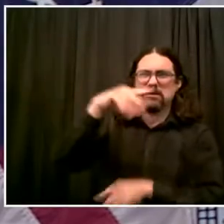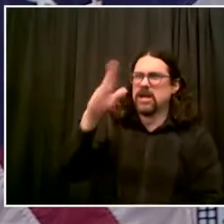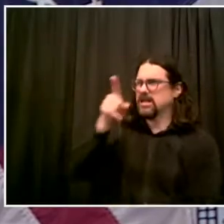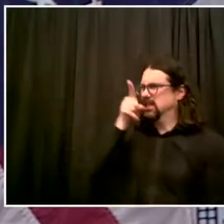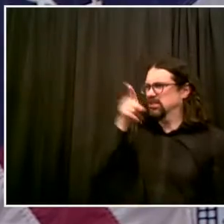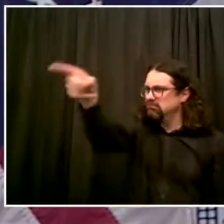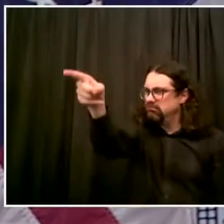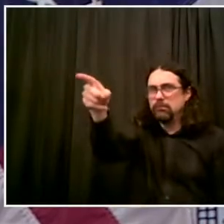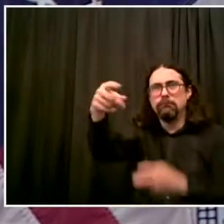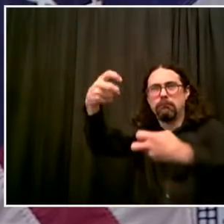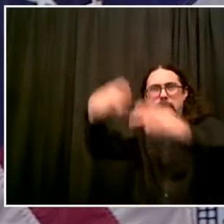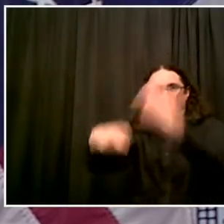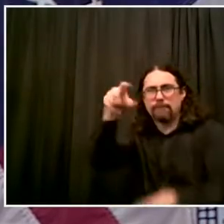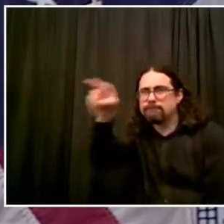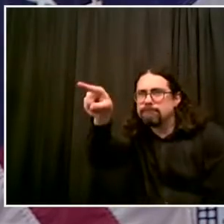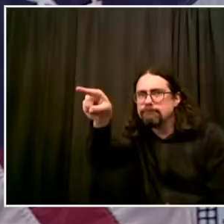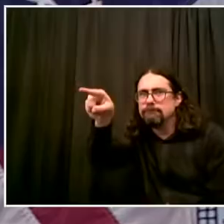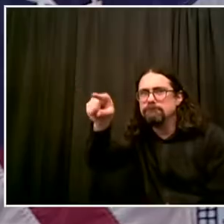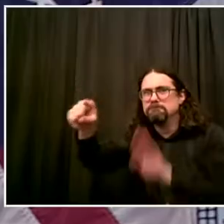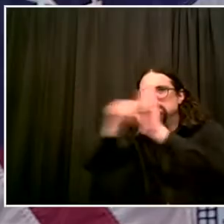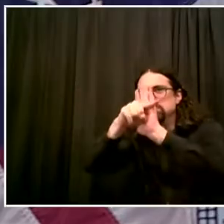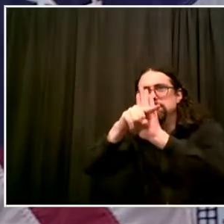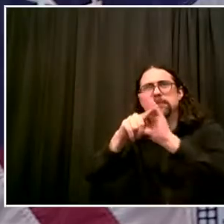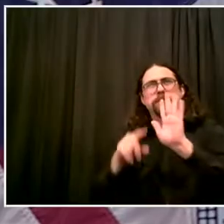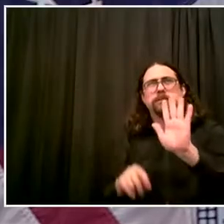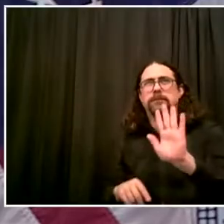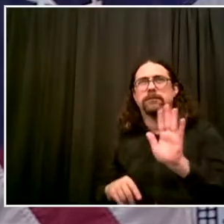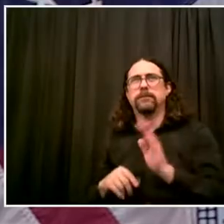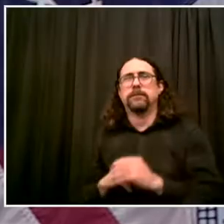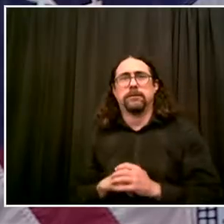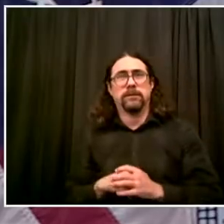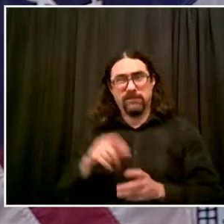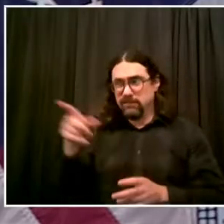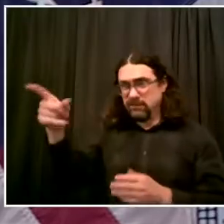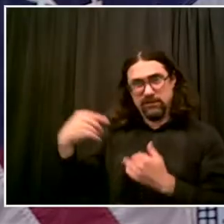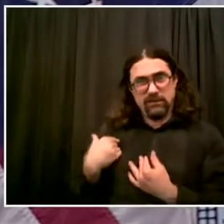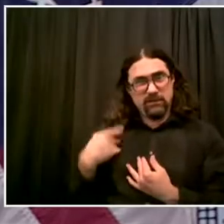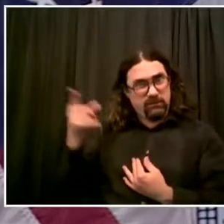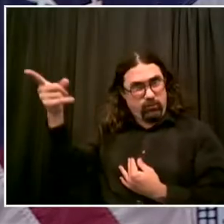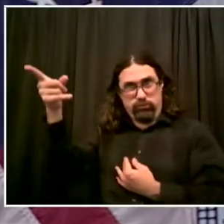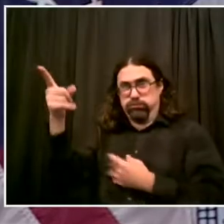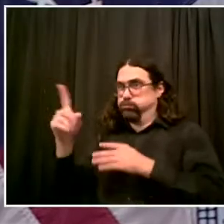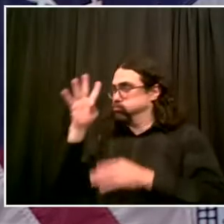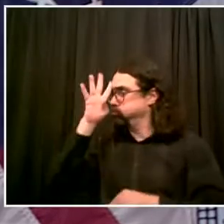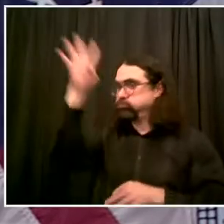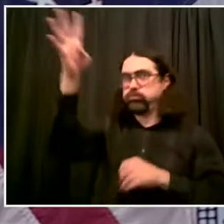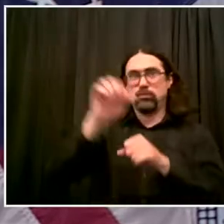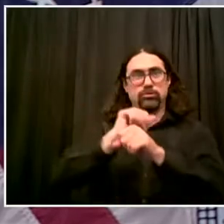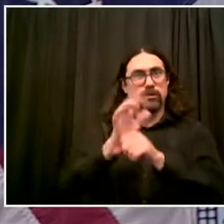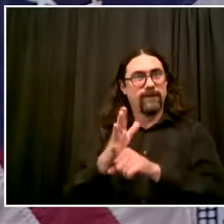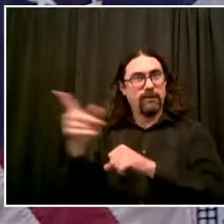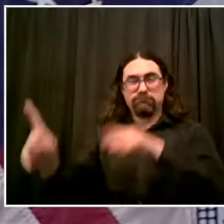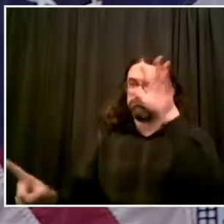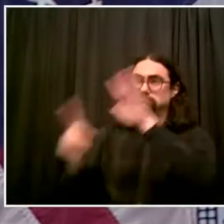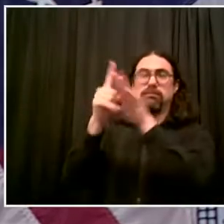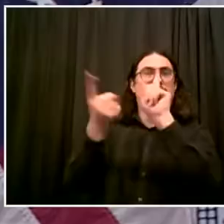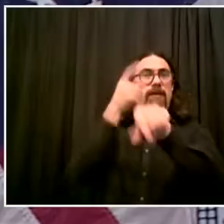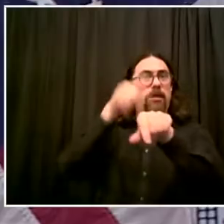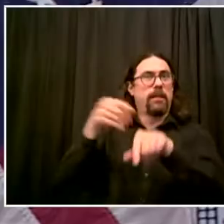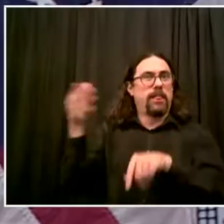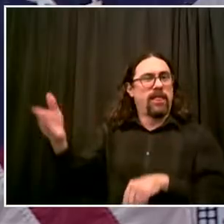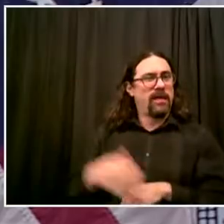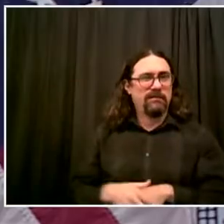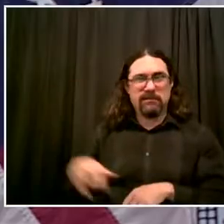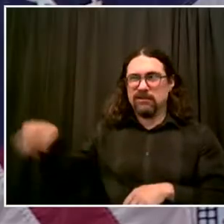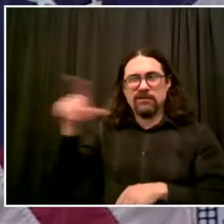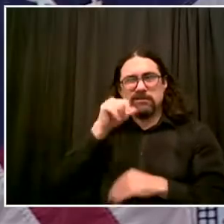negatively. What a twist of fate that now it's the other way around. So let's take away any stigma or bias. But that being said, Rich, we